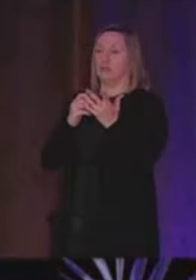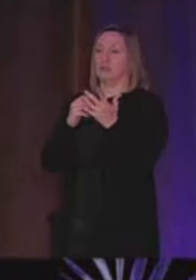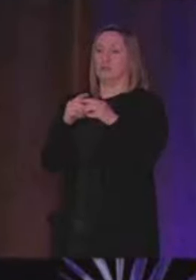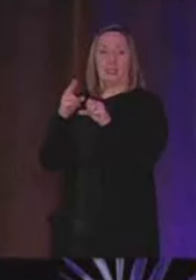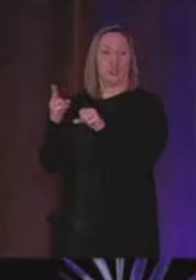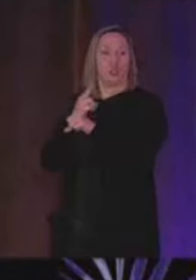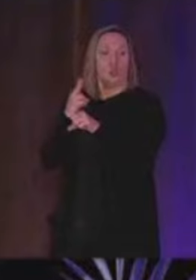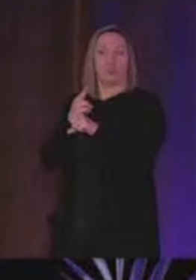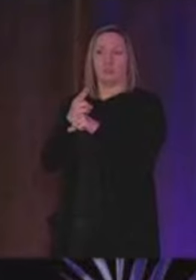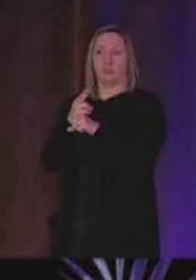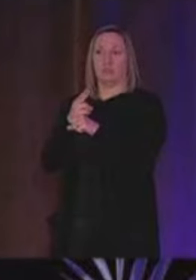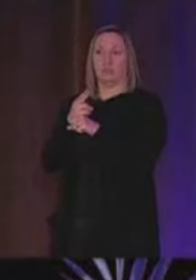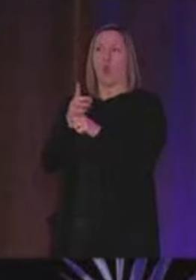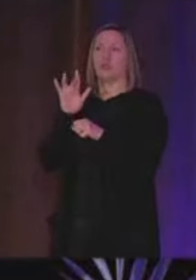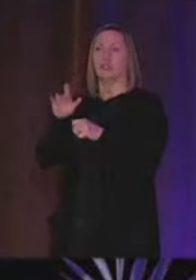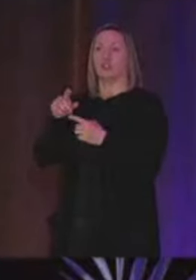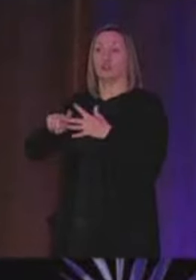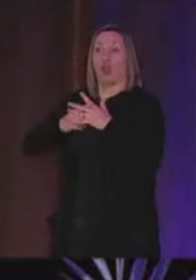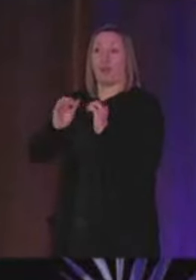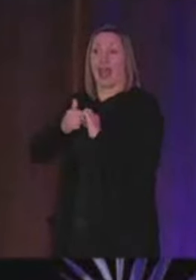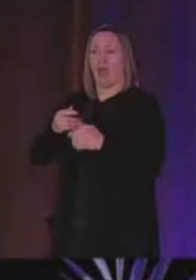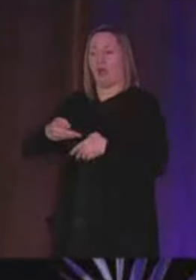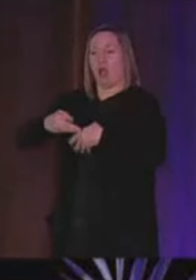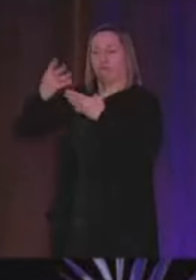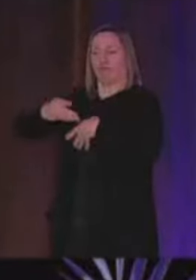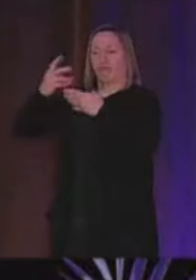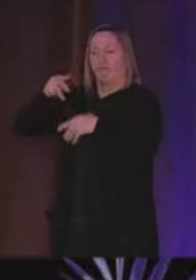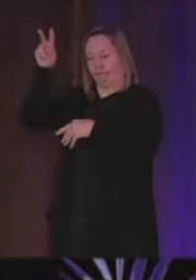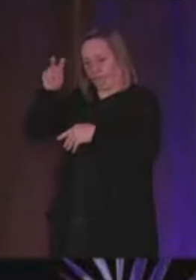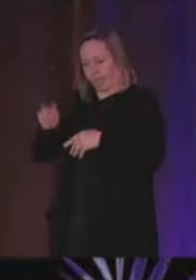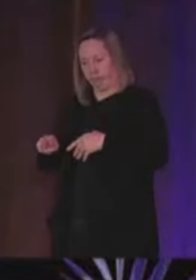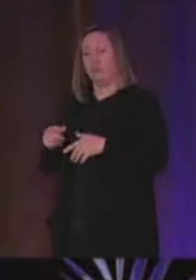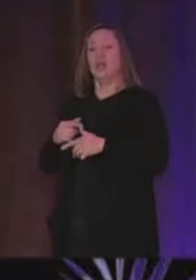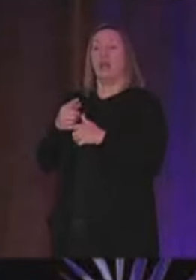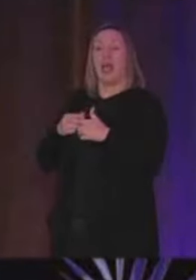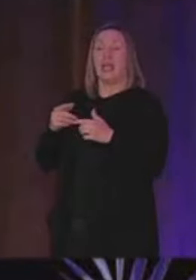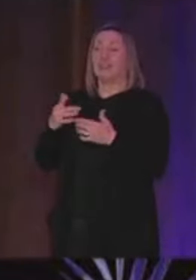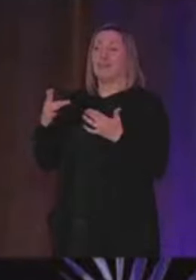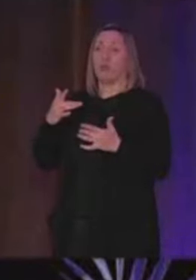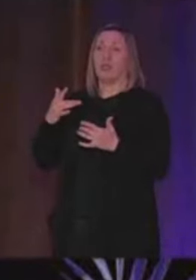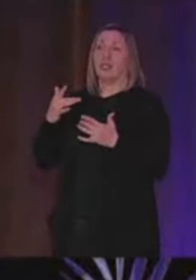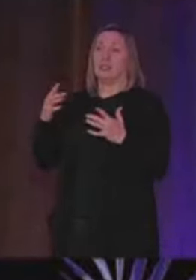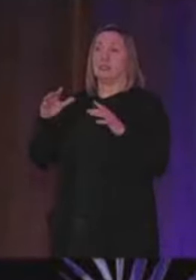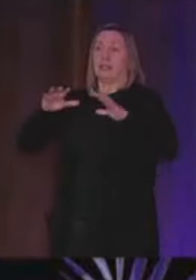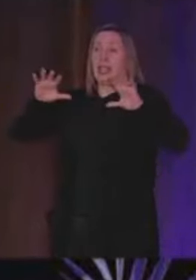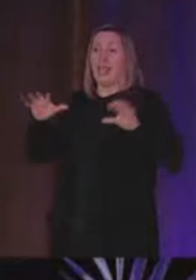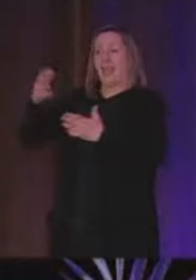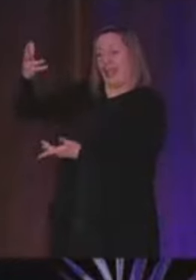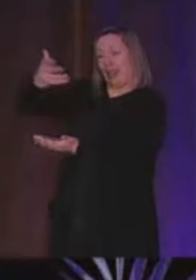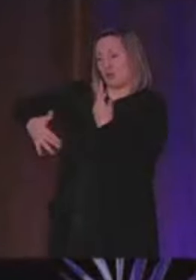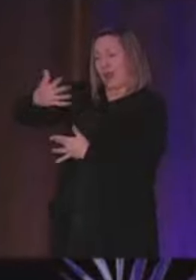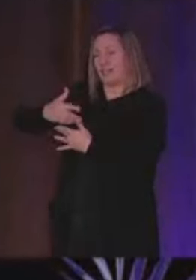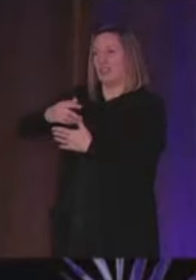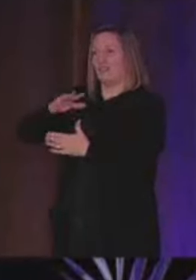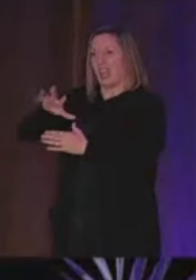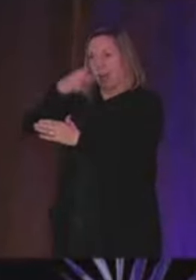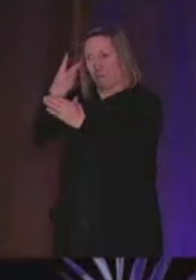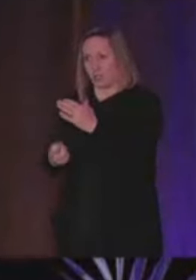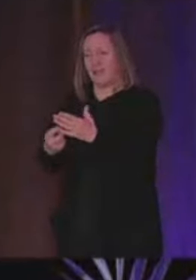user scrolls down the page. It is a highly interactive and immersive way of presenting content, as